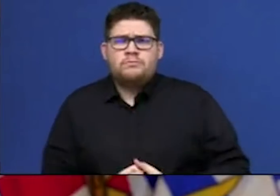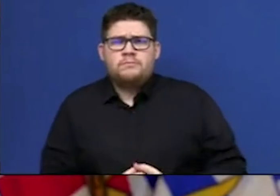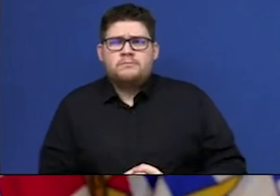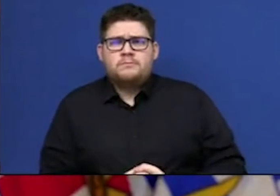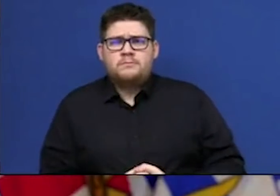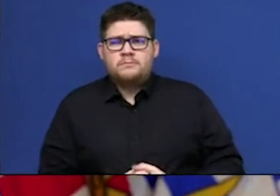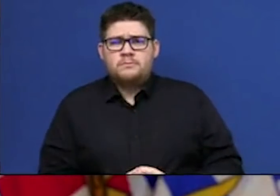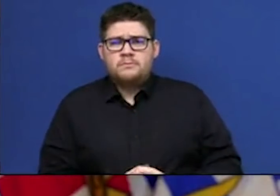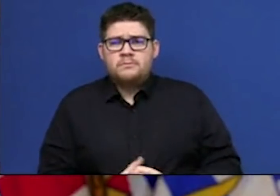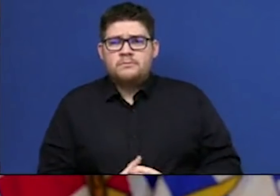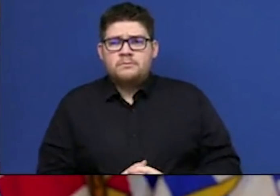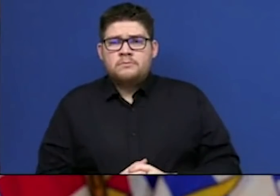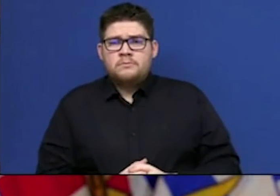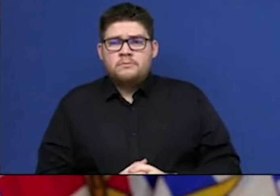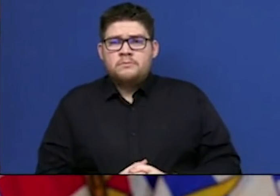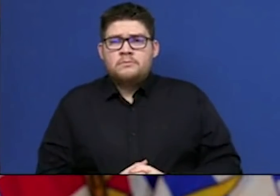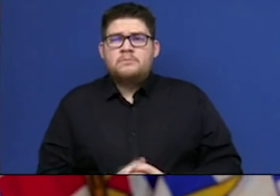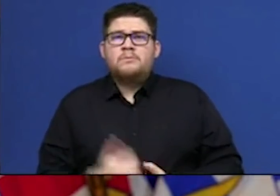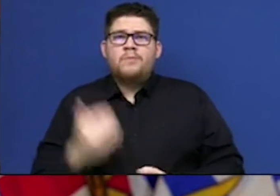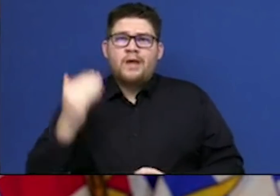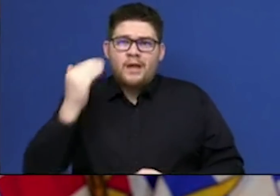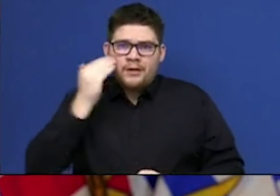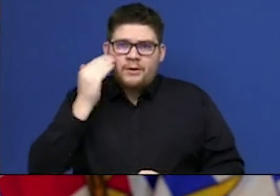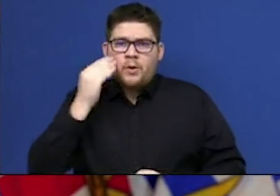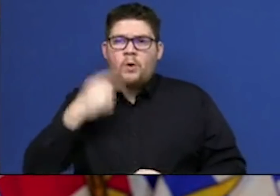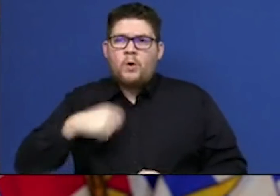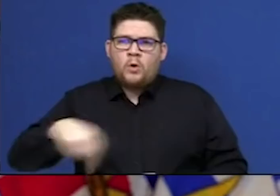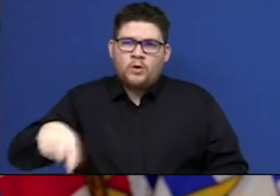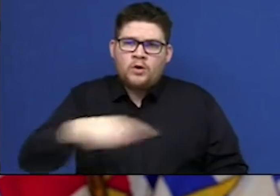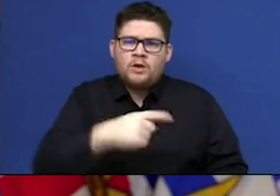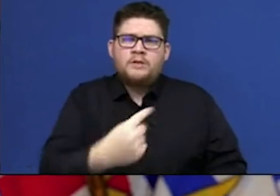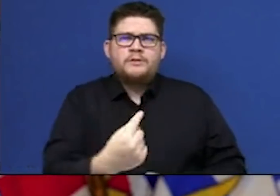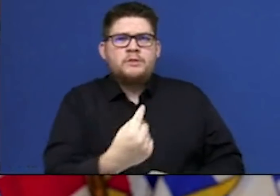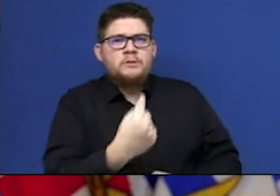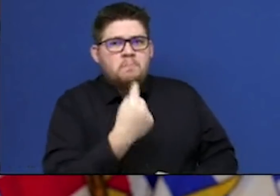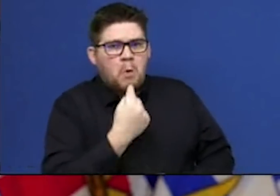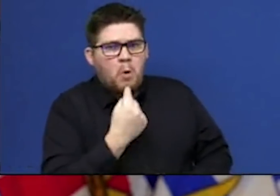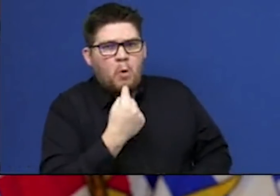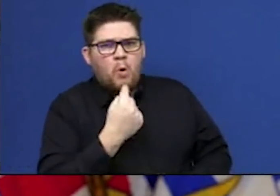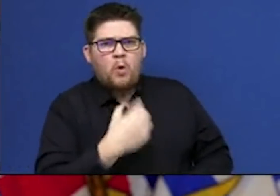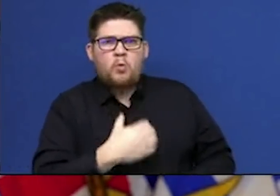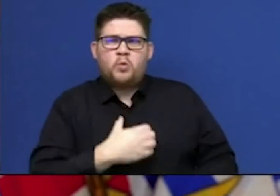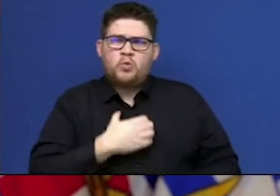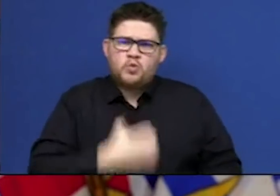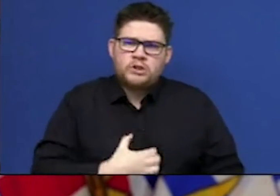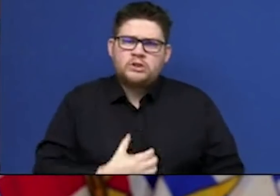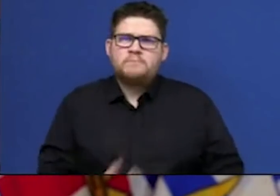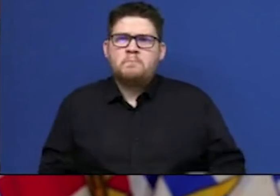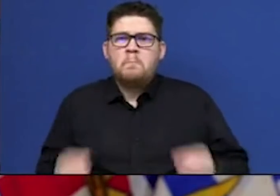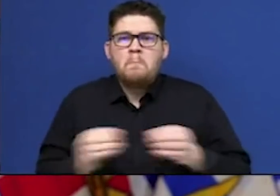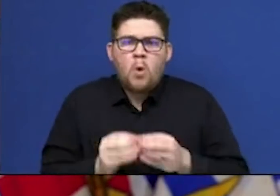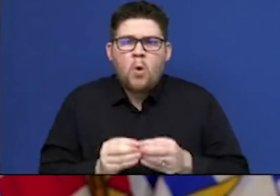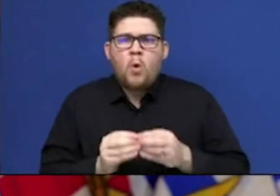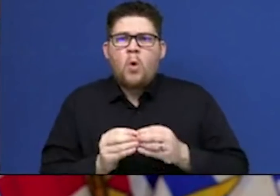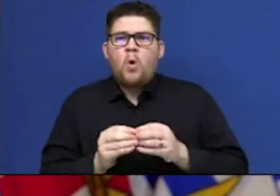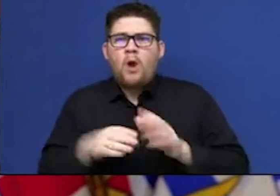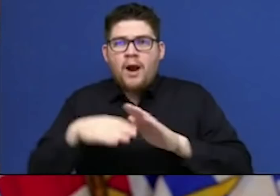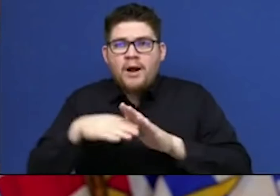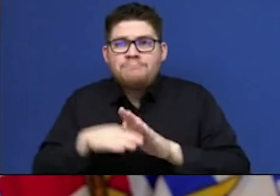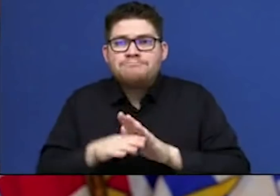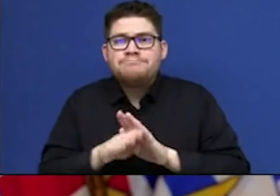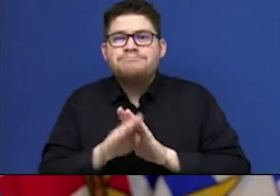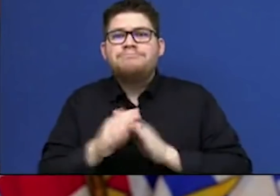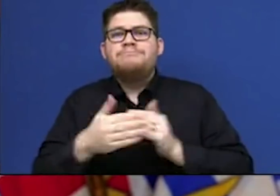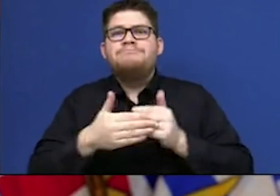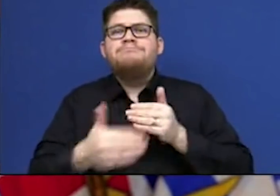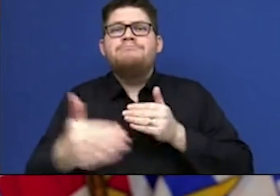we need to be. But when spikes and surges become a sustained trend, We need to take these steps to continue